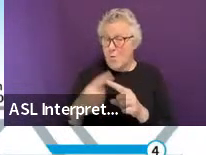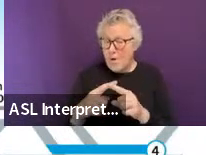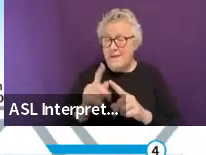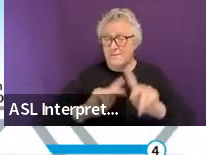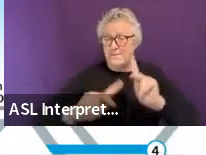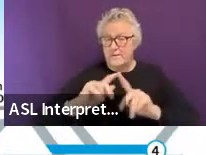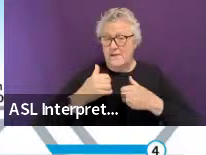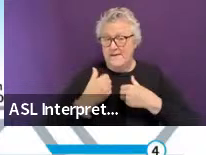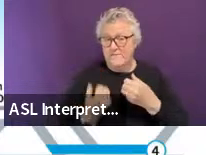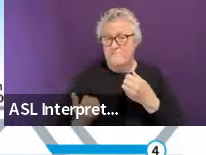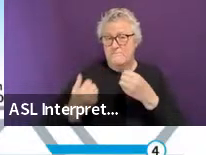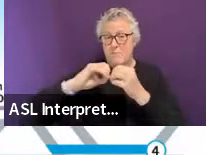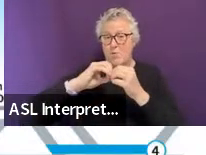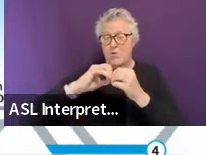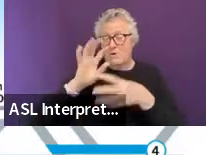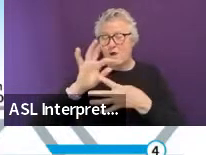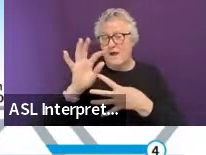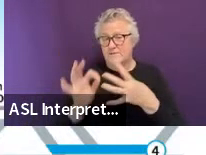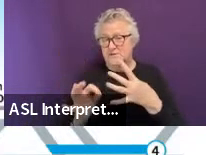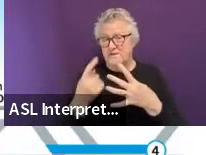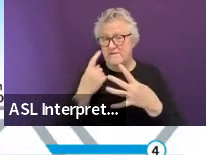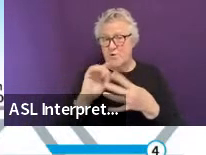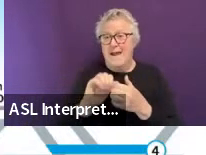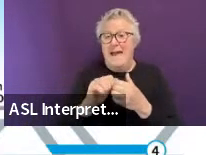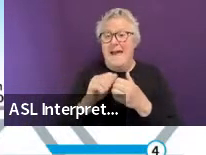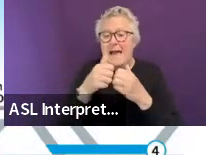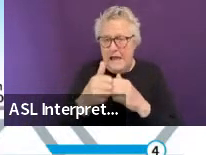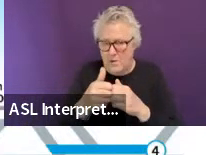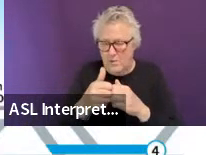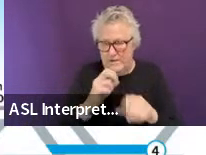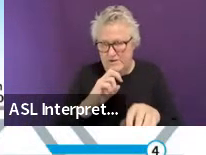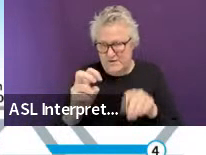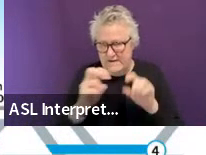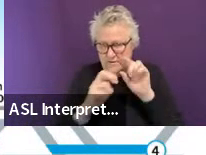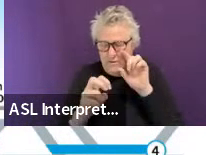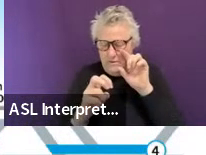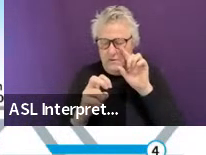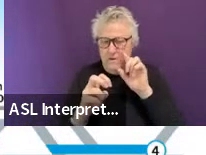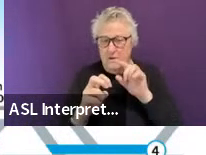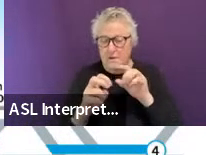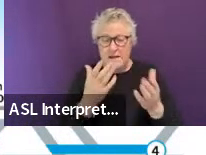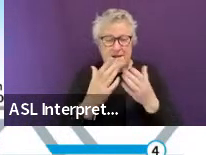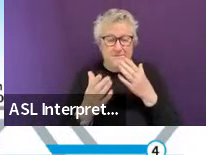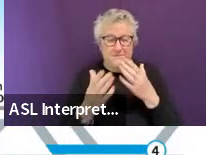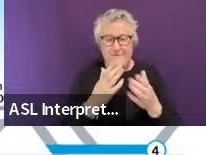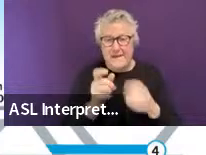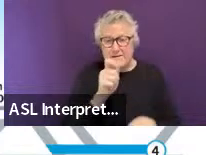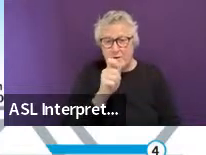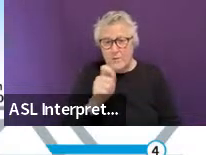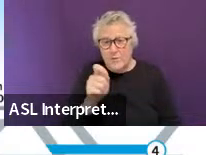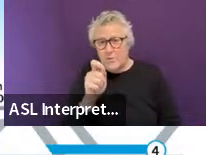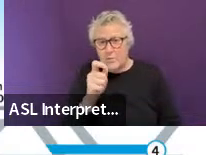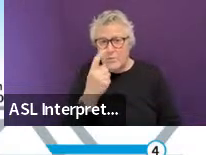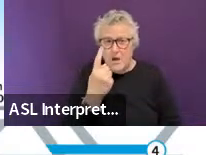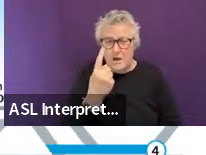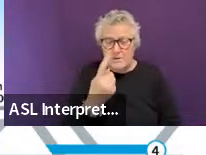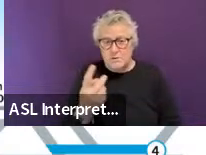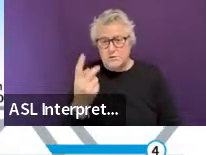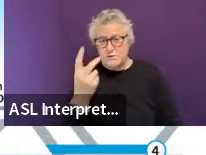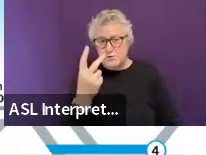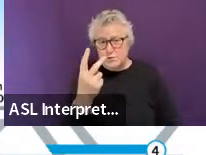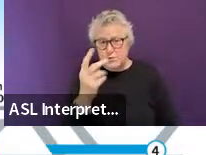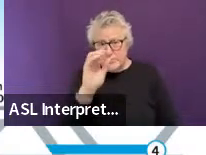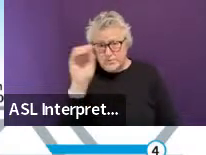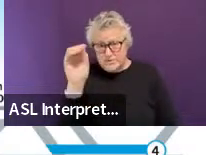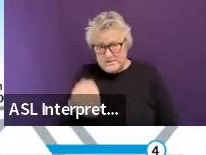And it appears that it moved, 2 percentage points or 1 percentage point from the last